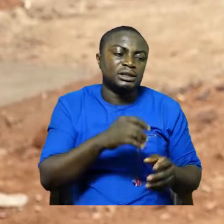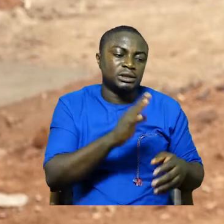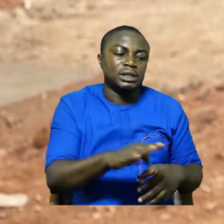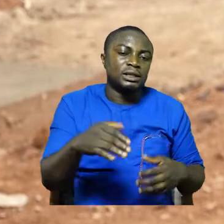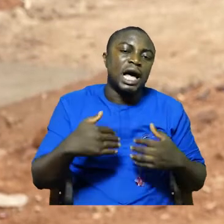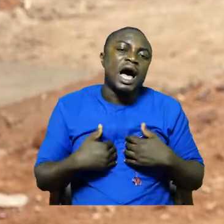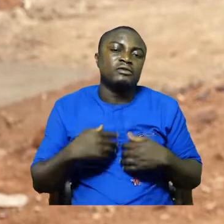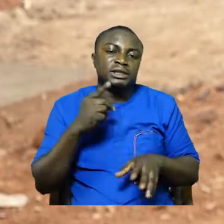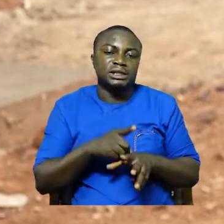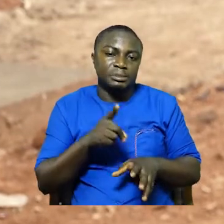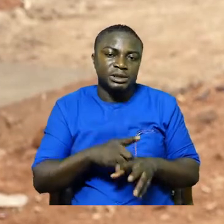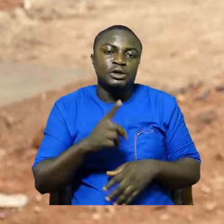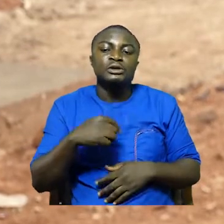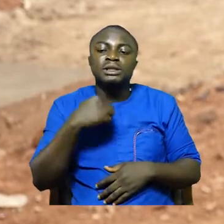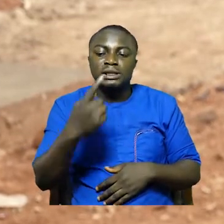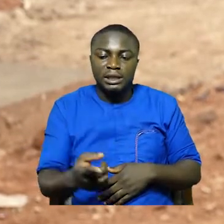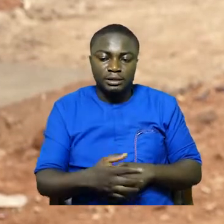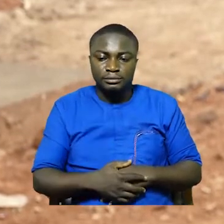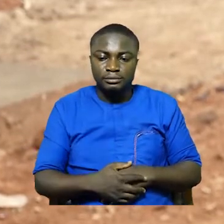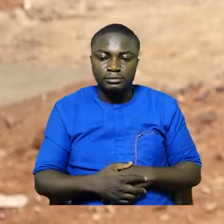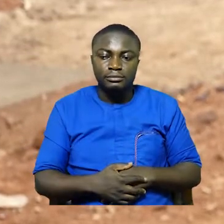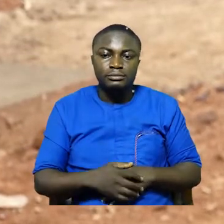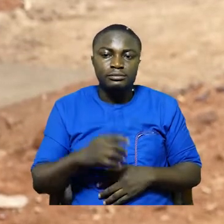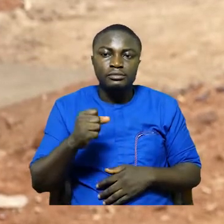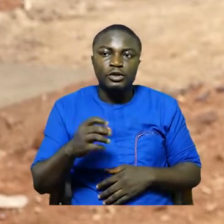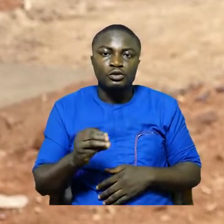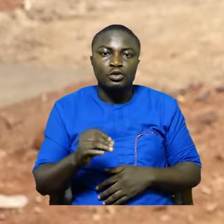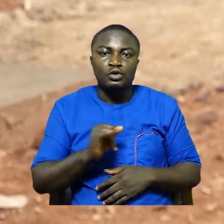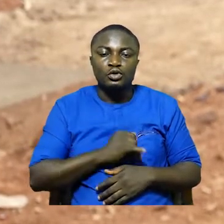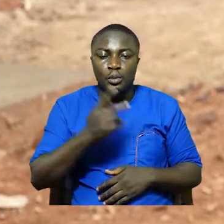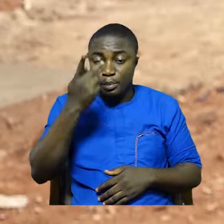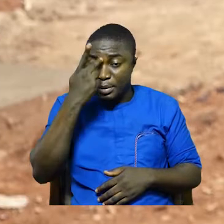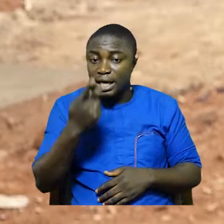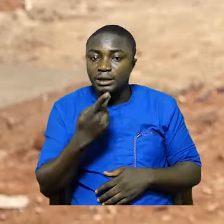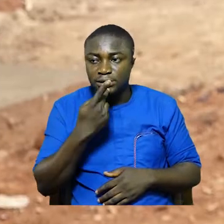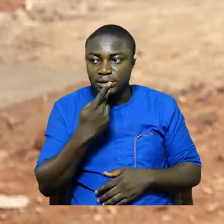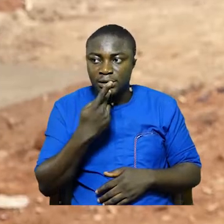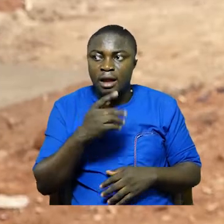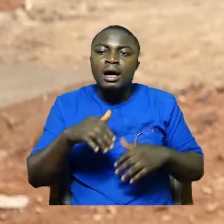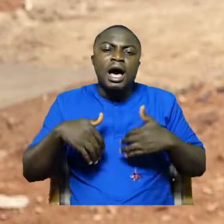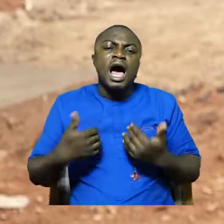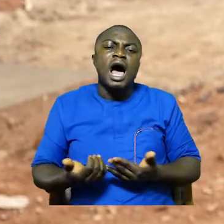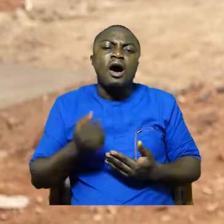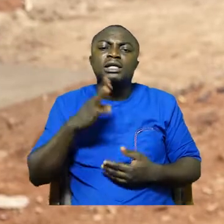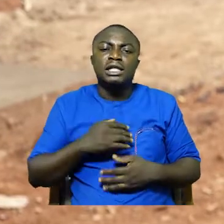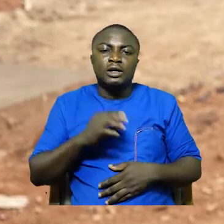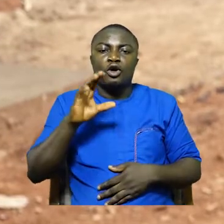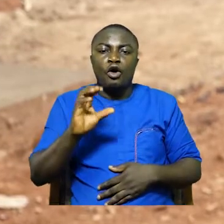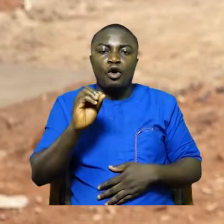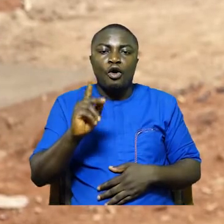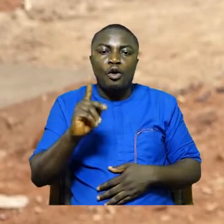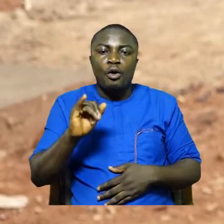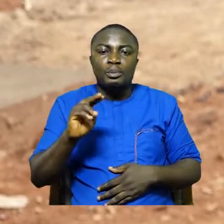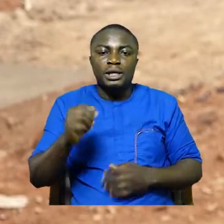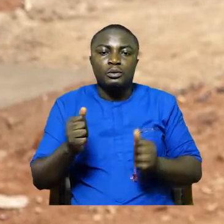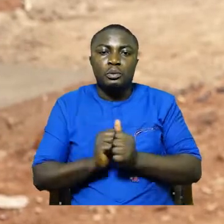a certain type of disability and all that, for them to get used to it and all. So for this, your parents, how